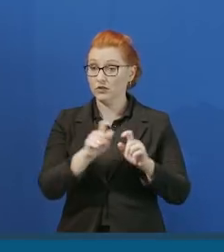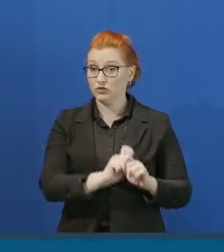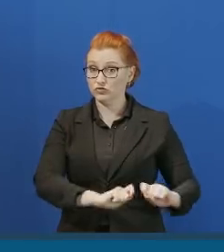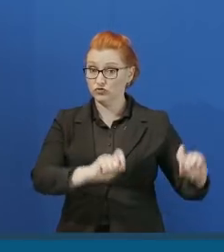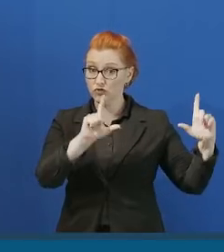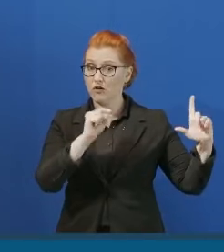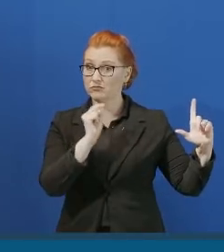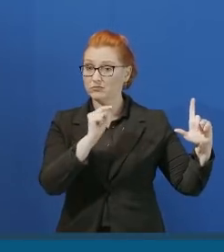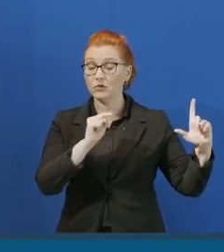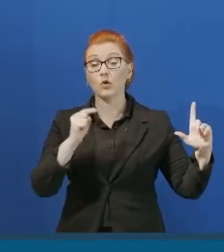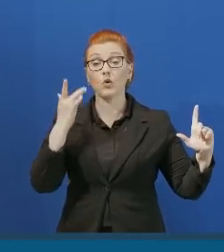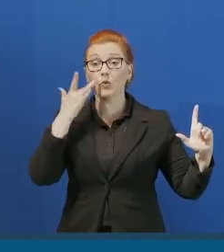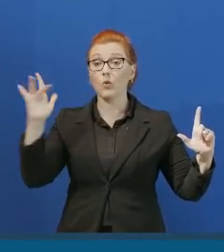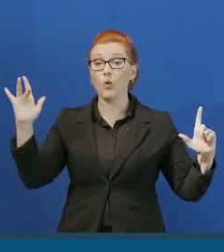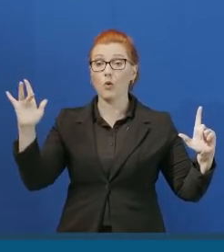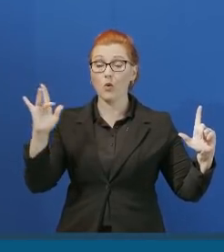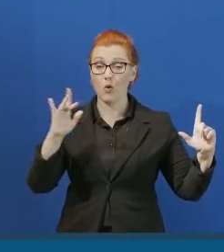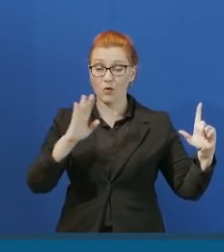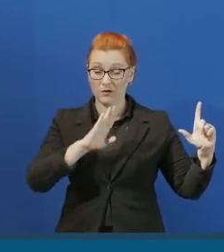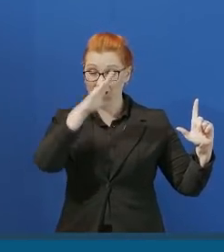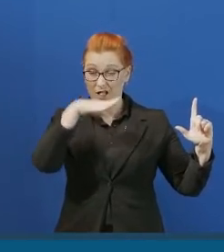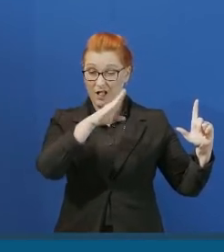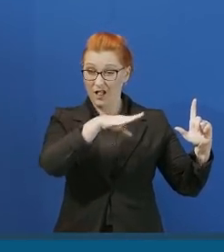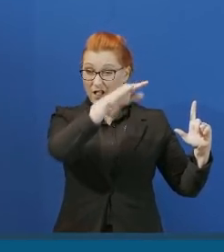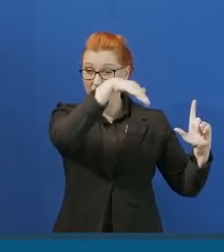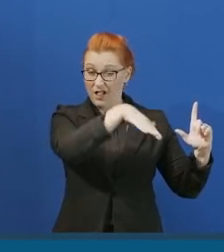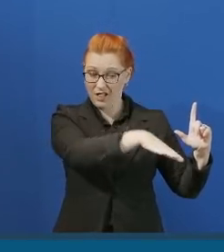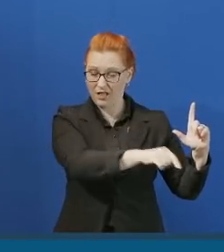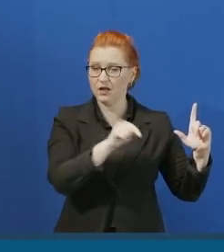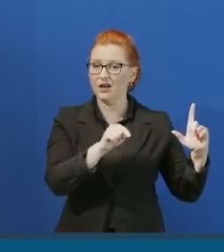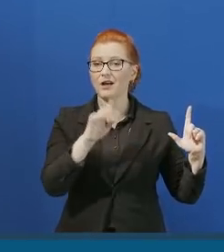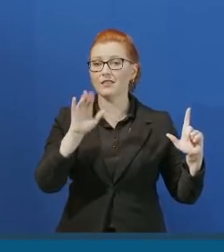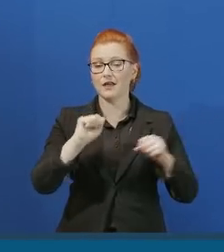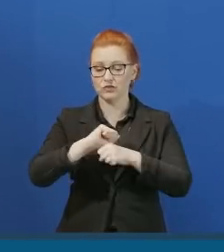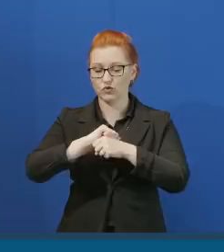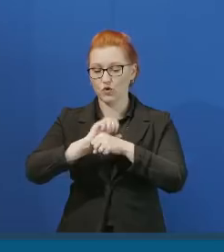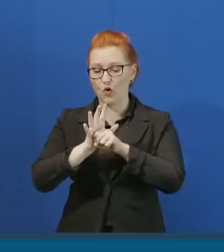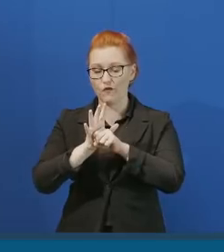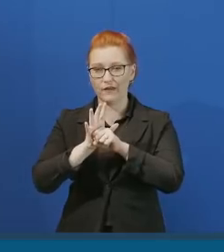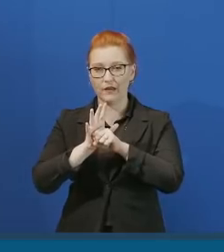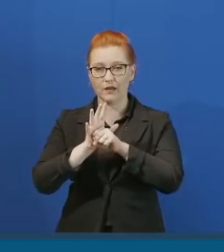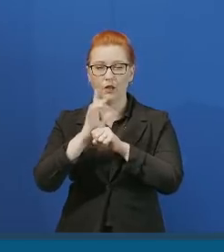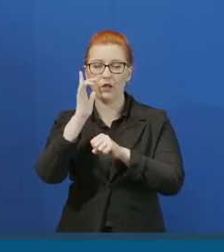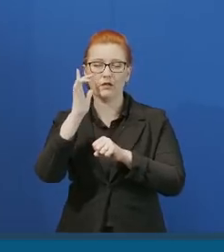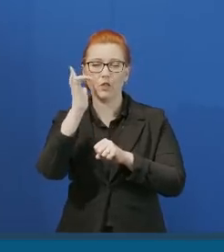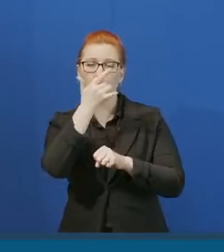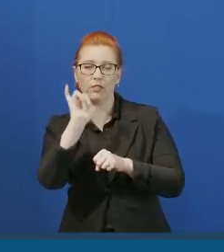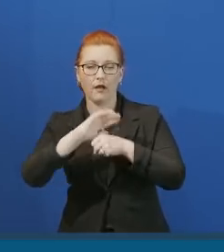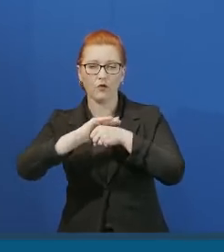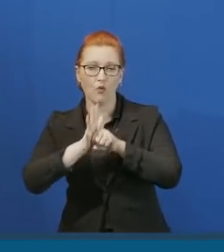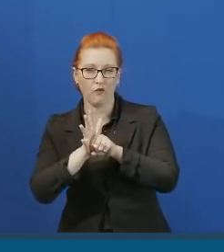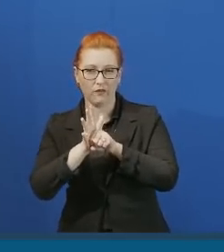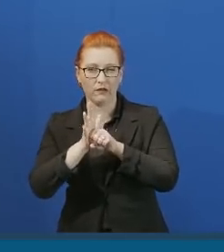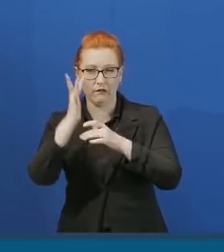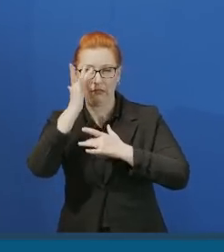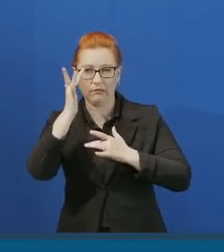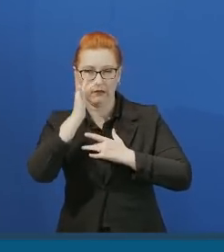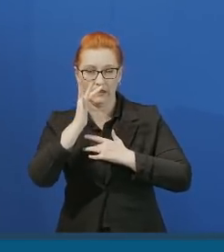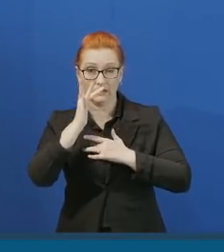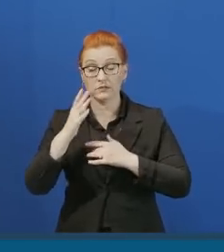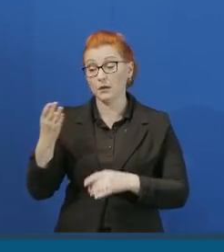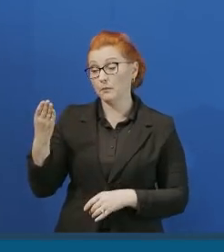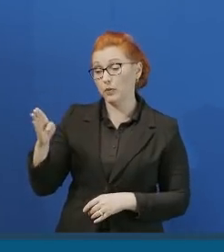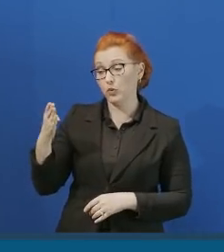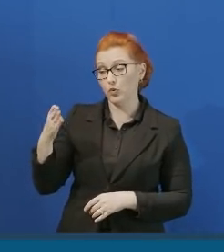illness surveillance, and this is back from December 29th, and the blue line is the influenza